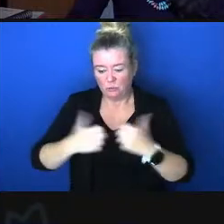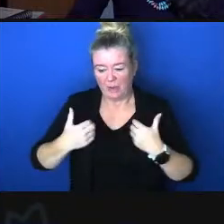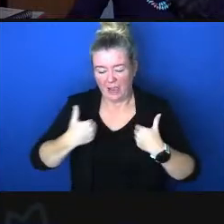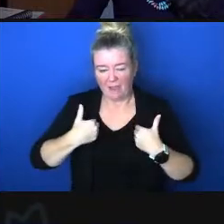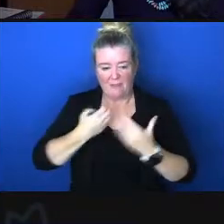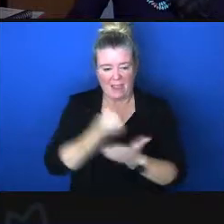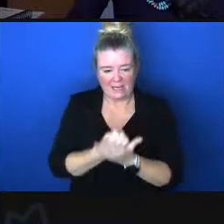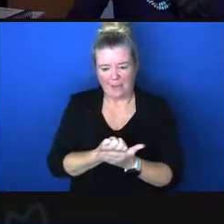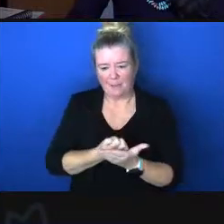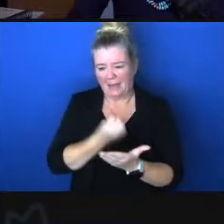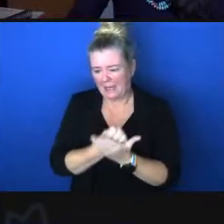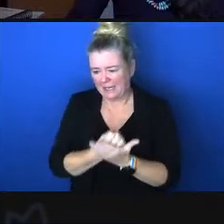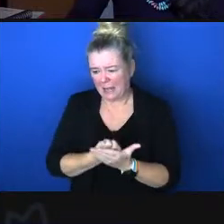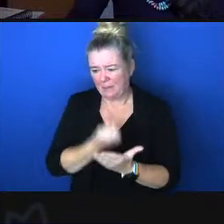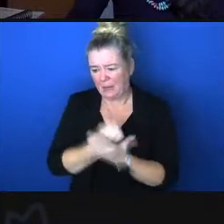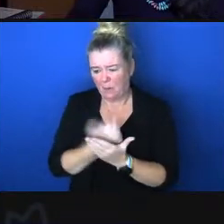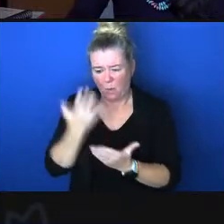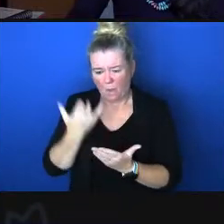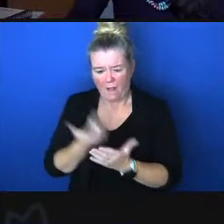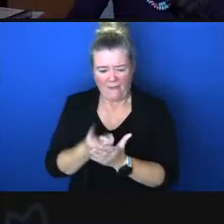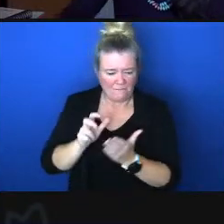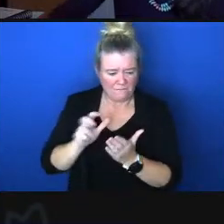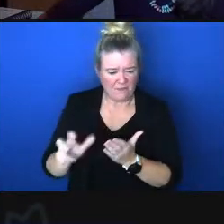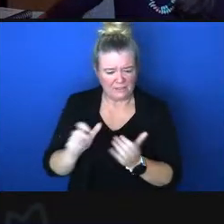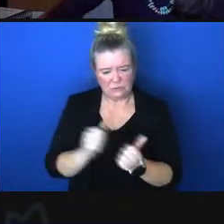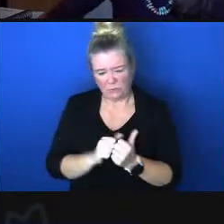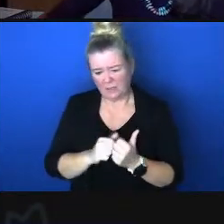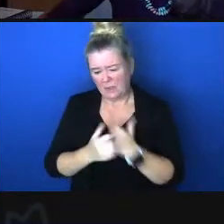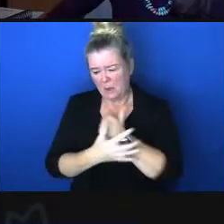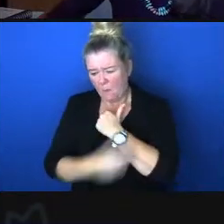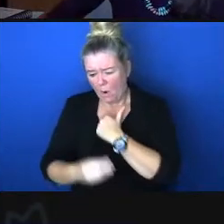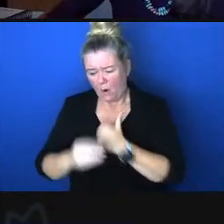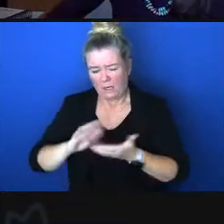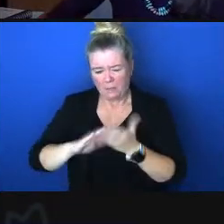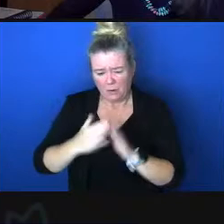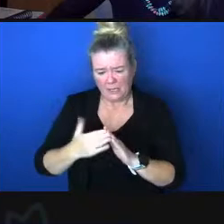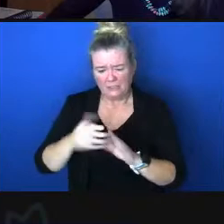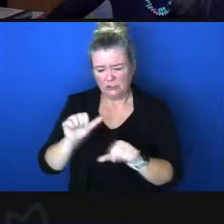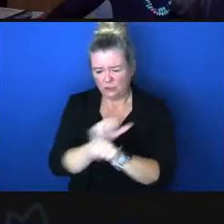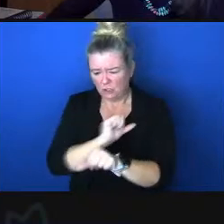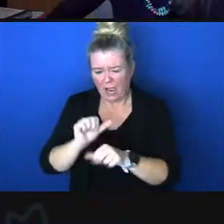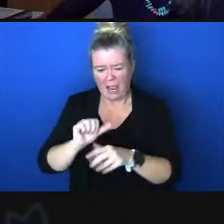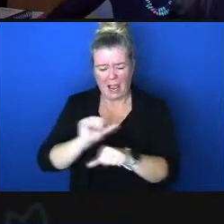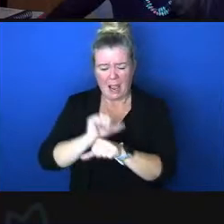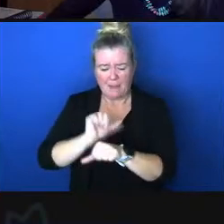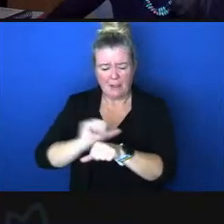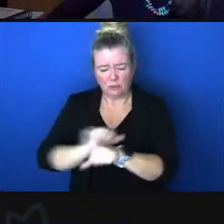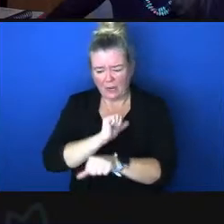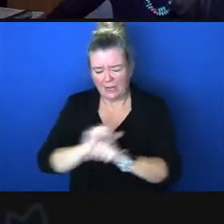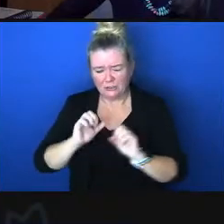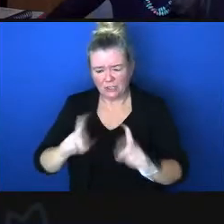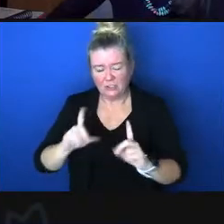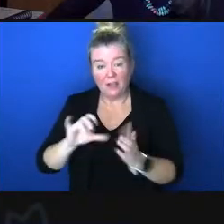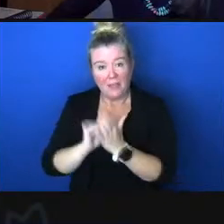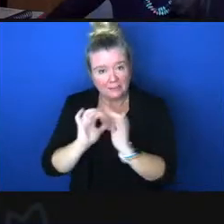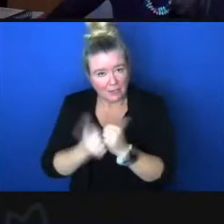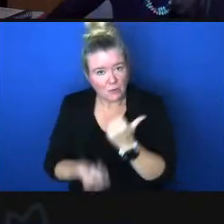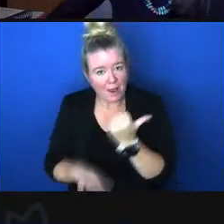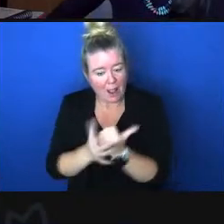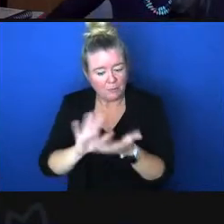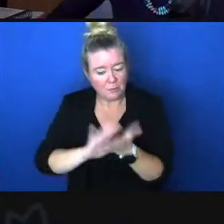you know, why investing in poor communities and job training and education is the way that really helps